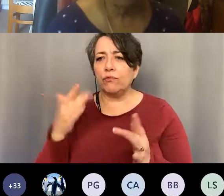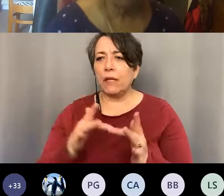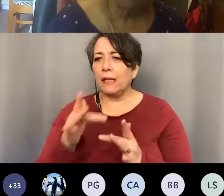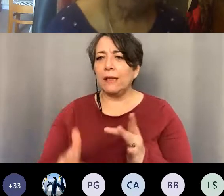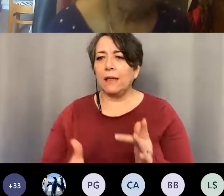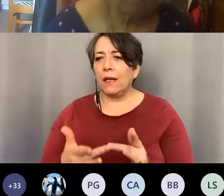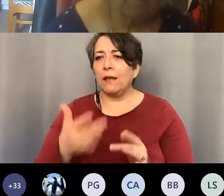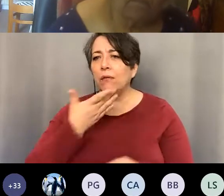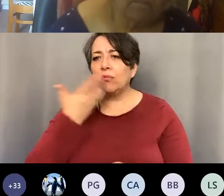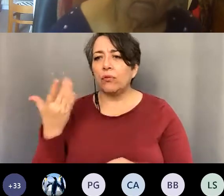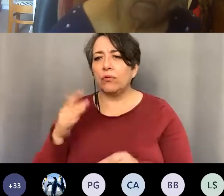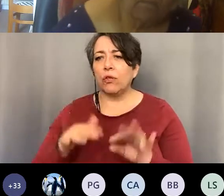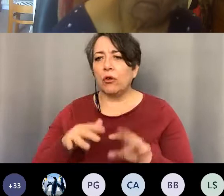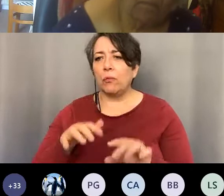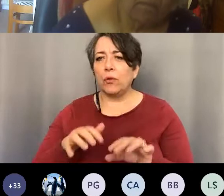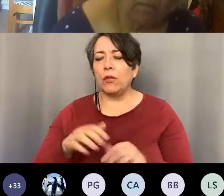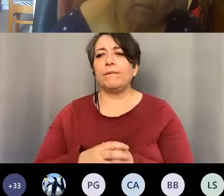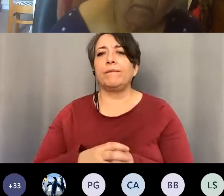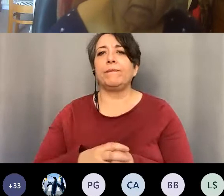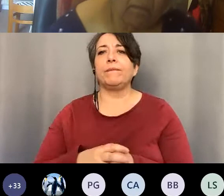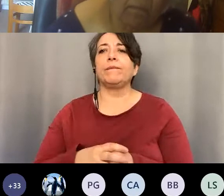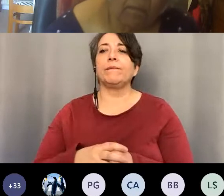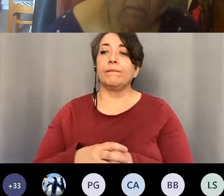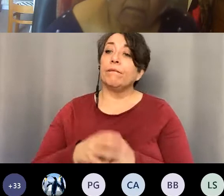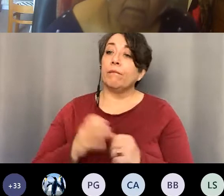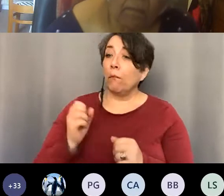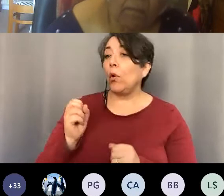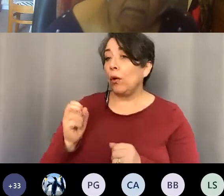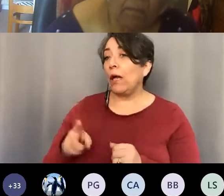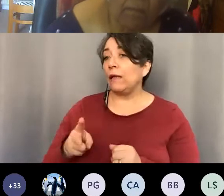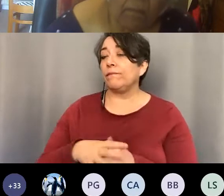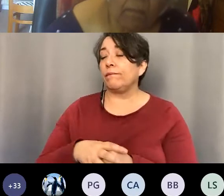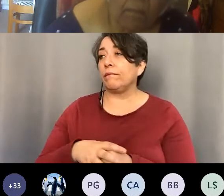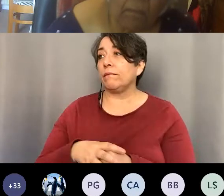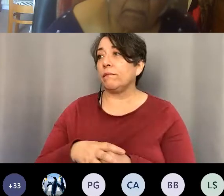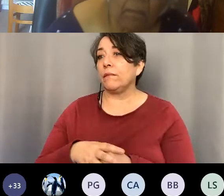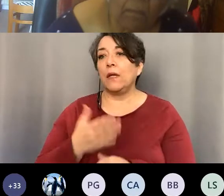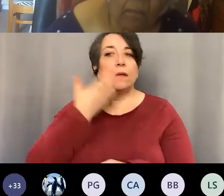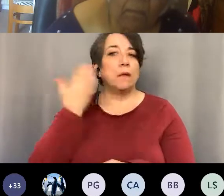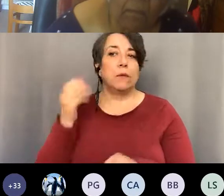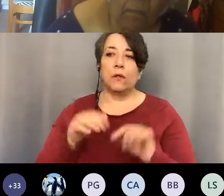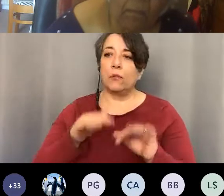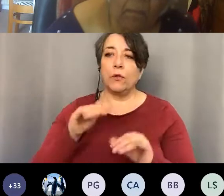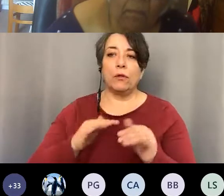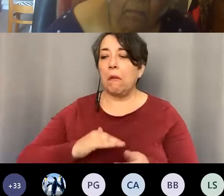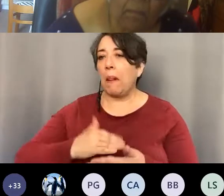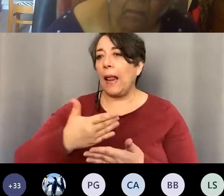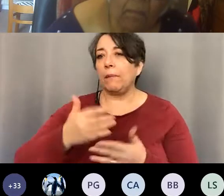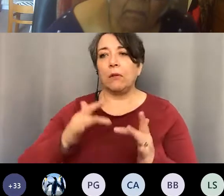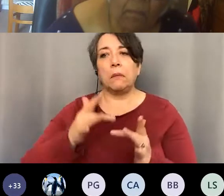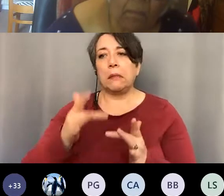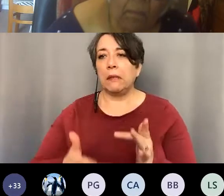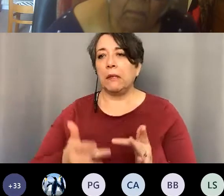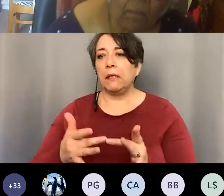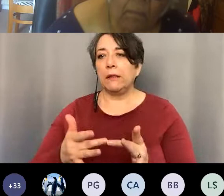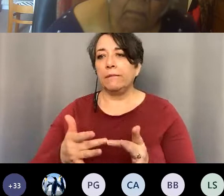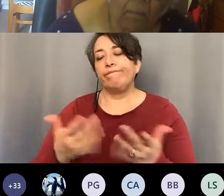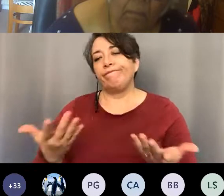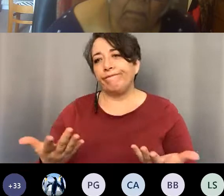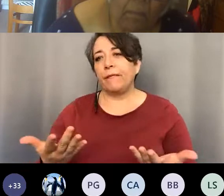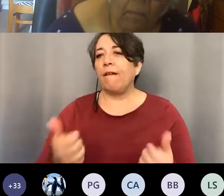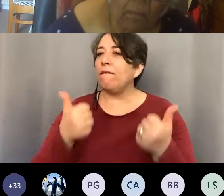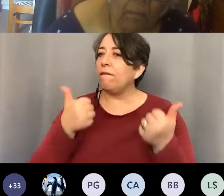to what Maria said, if people don't have the equipment or have access to IT, then absolutely we can offer face-to-face appointments.